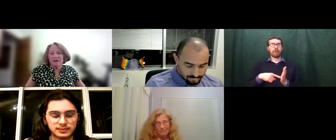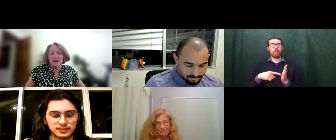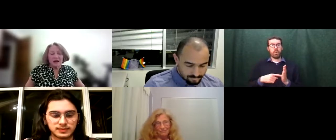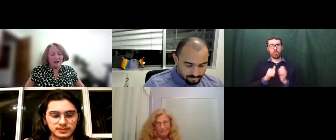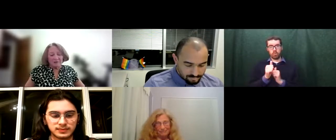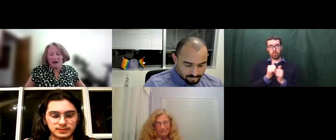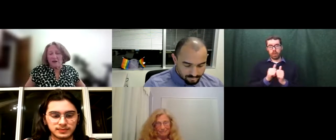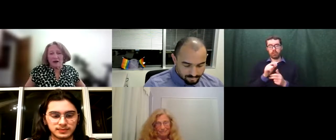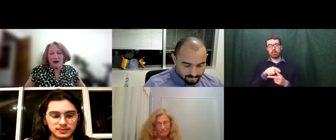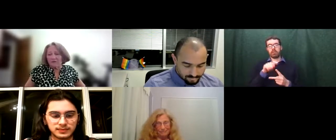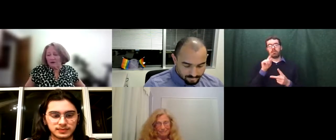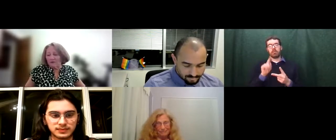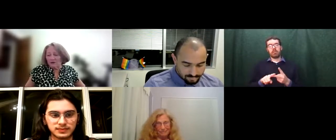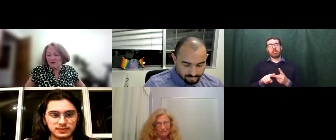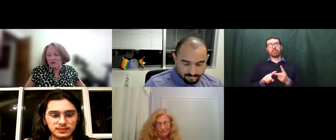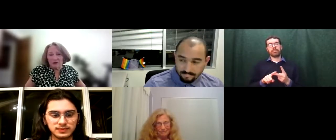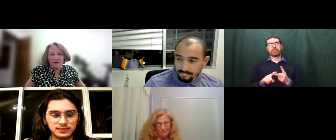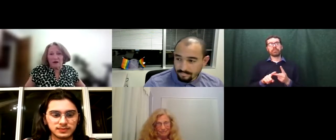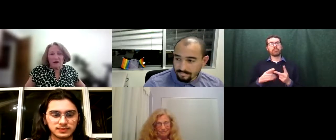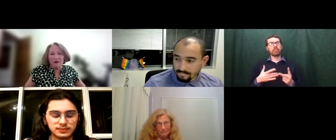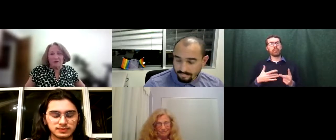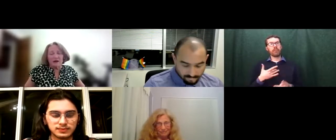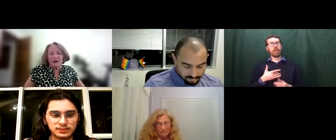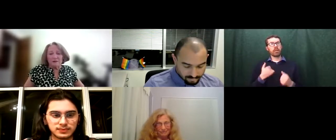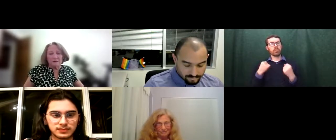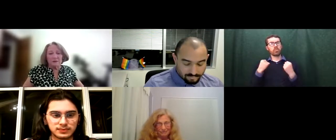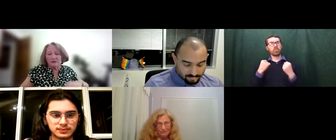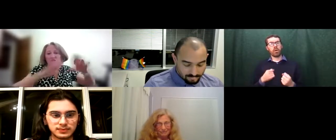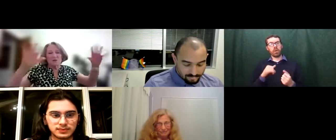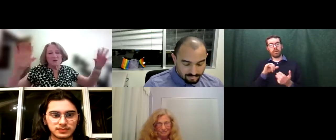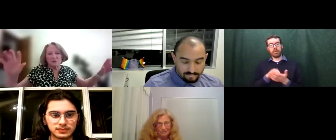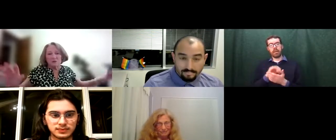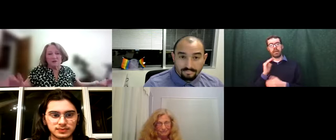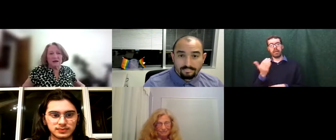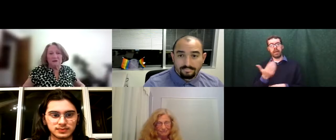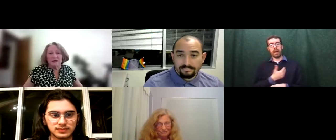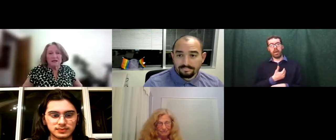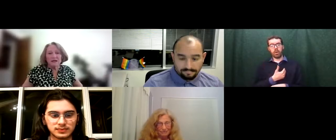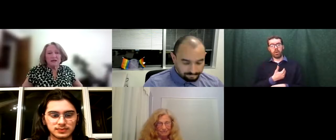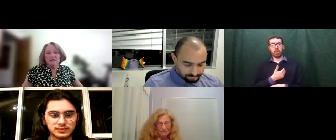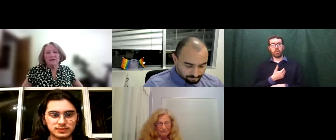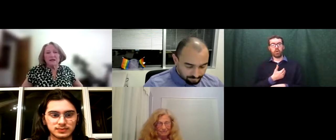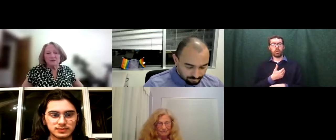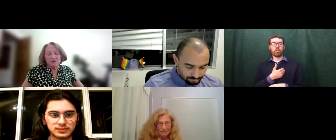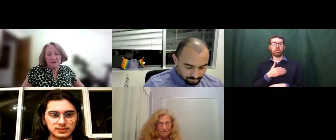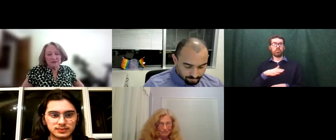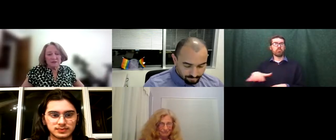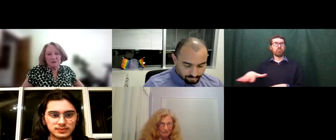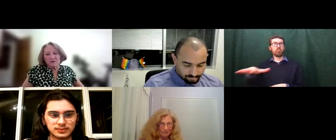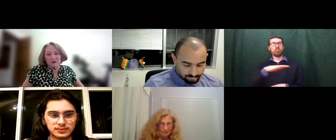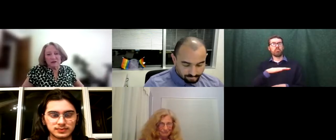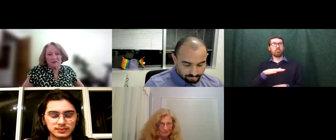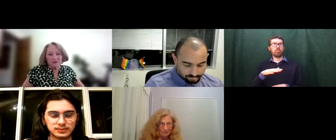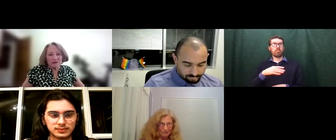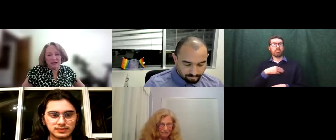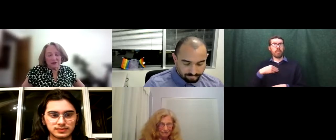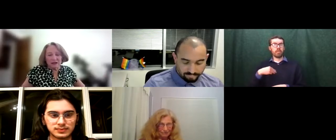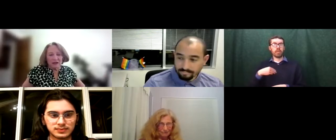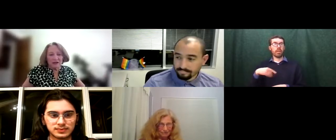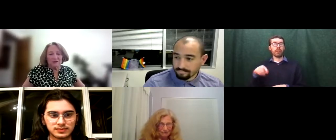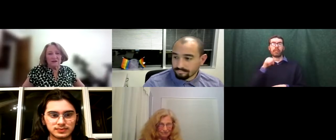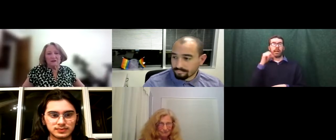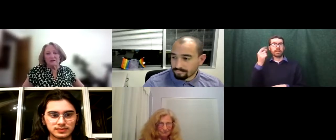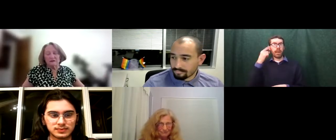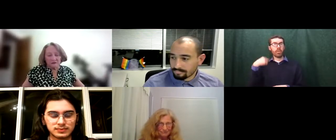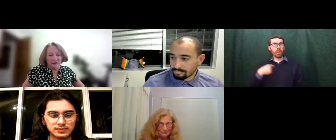that I felt very strongly that our constituents throughout the county didn't understand that we're the second largest